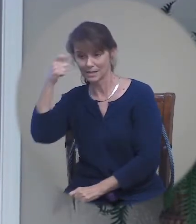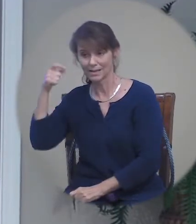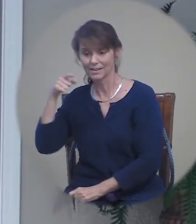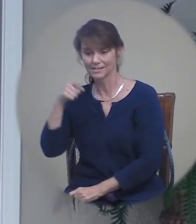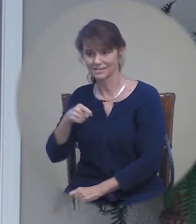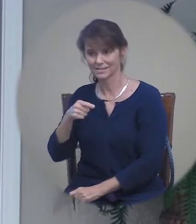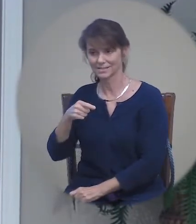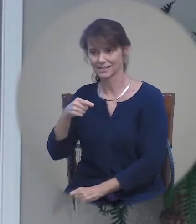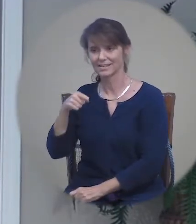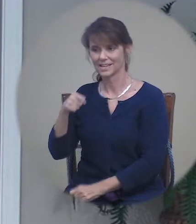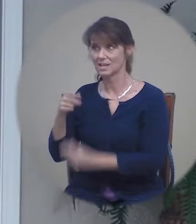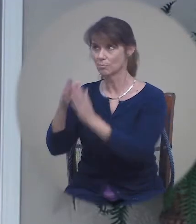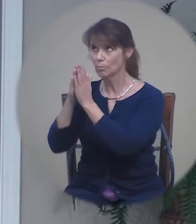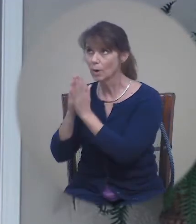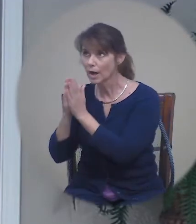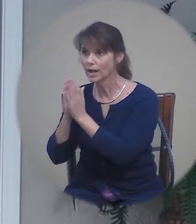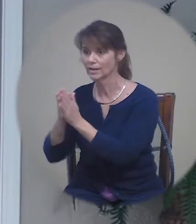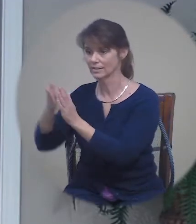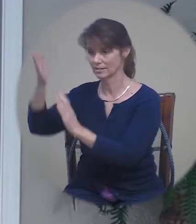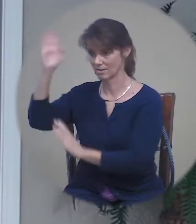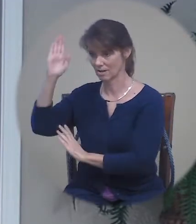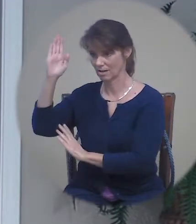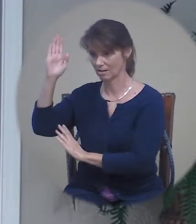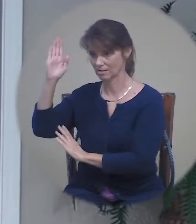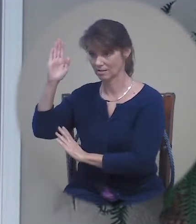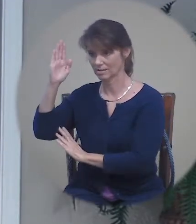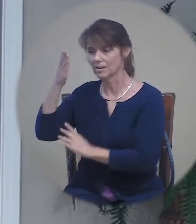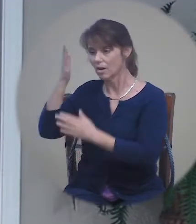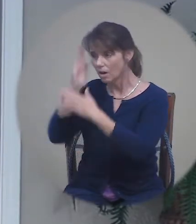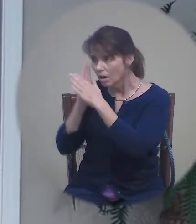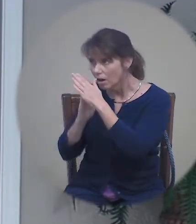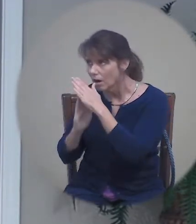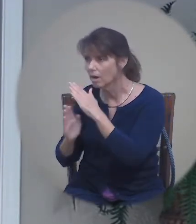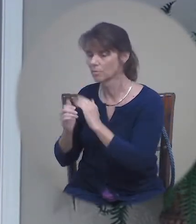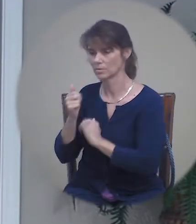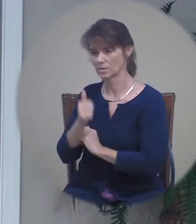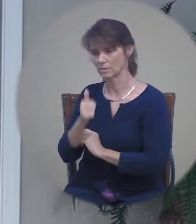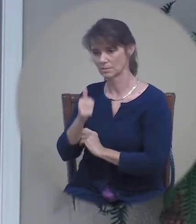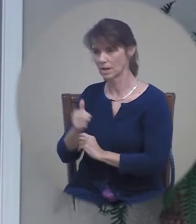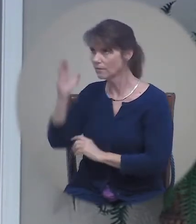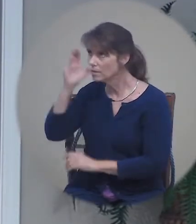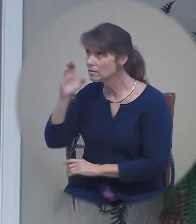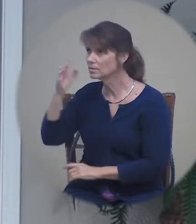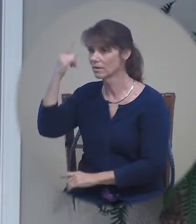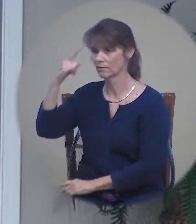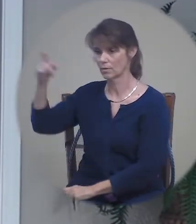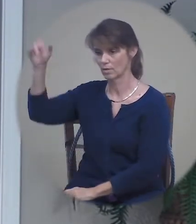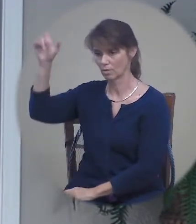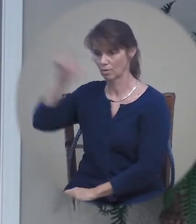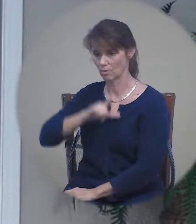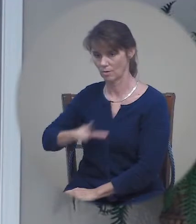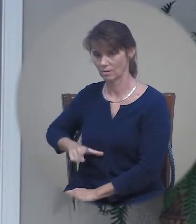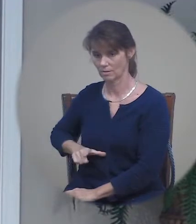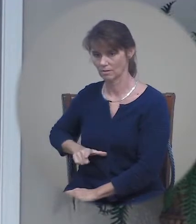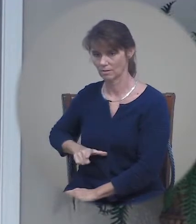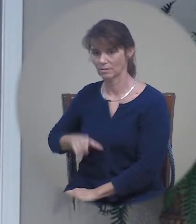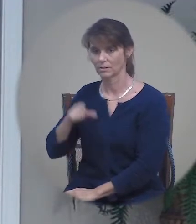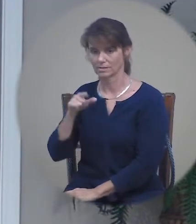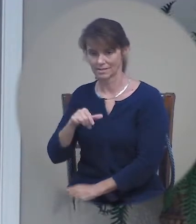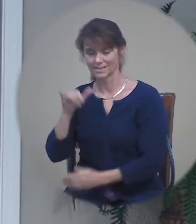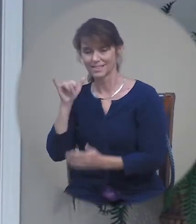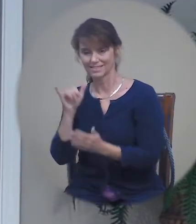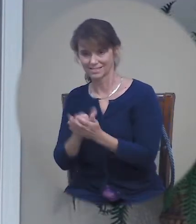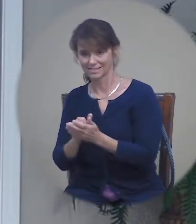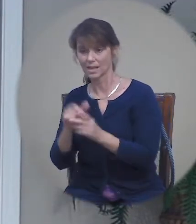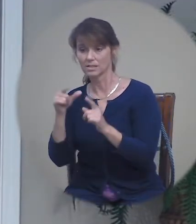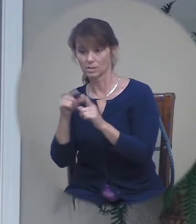prayer, because he prayed, because he humbled himself, because he sought the Lord. He says in verse 21, "This is the word that